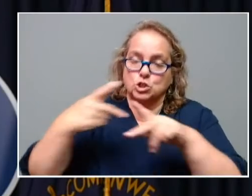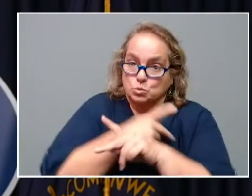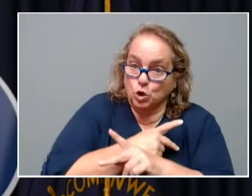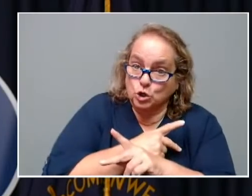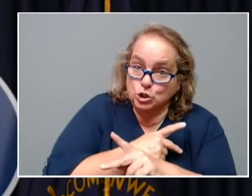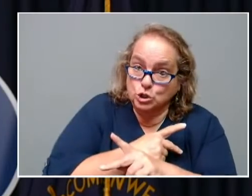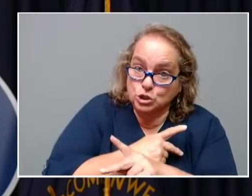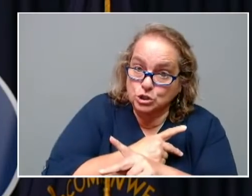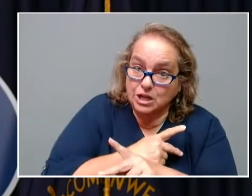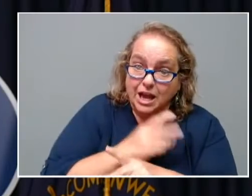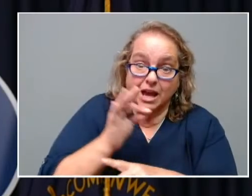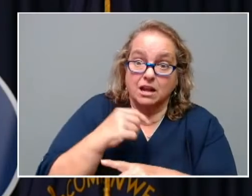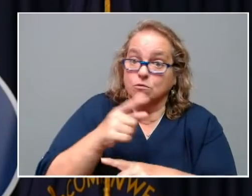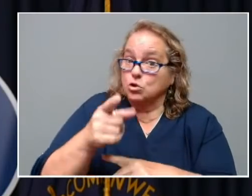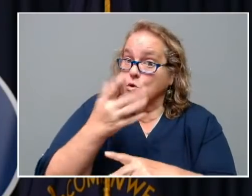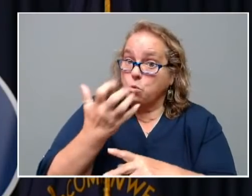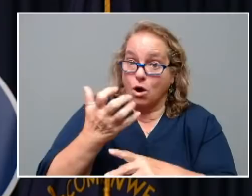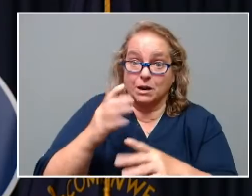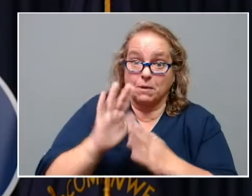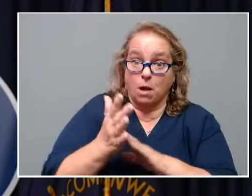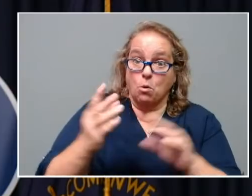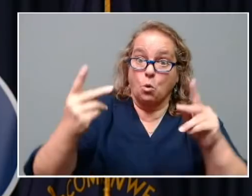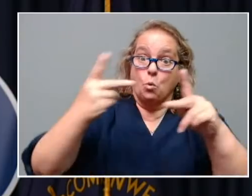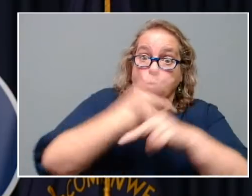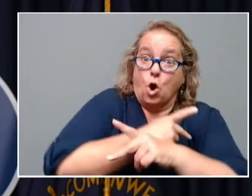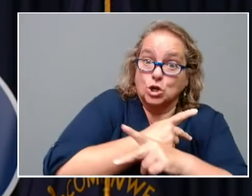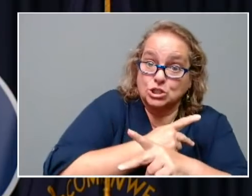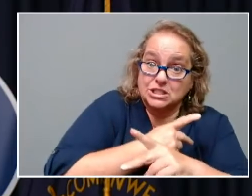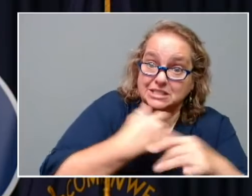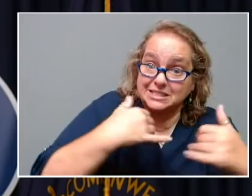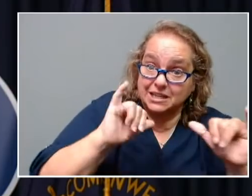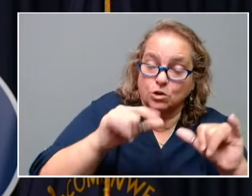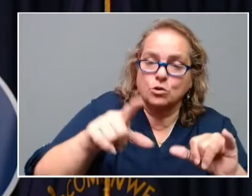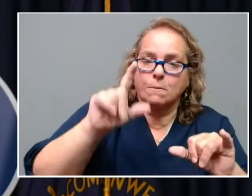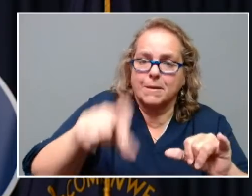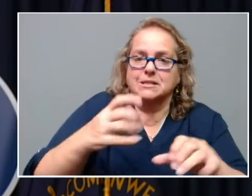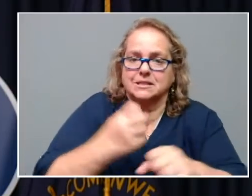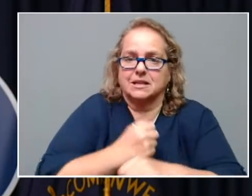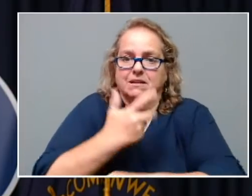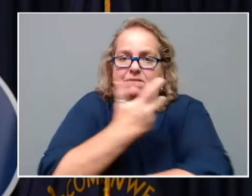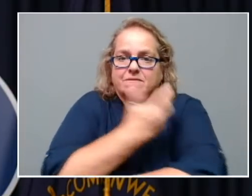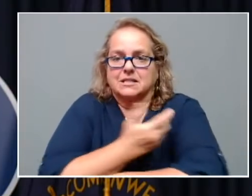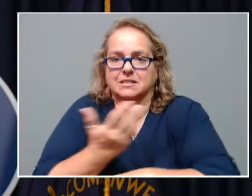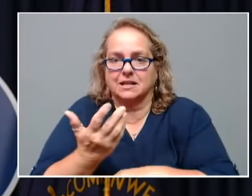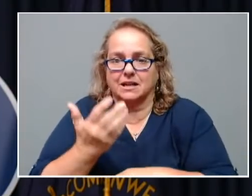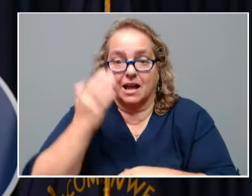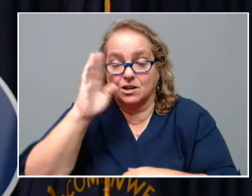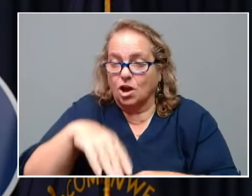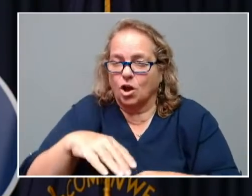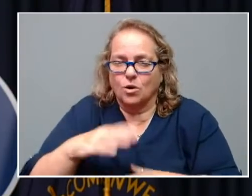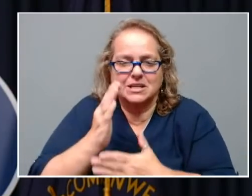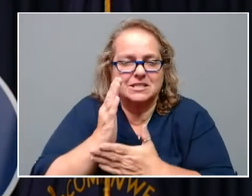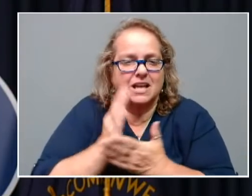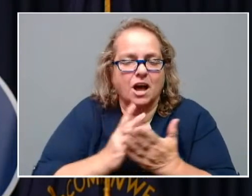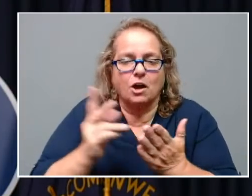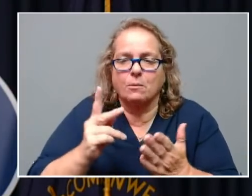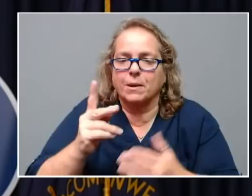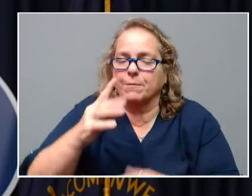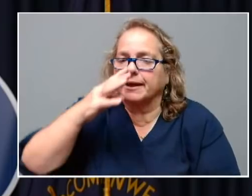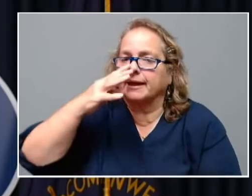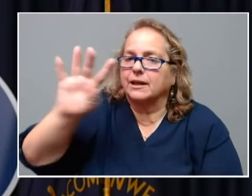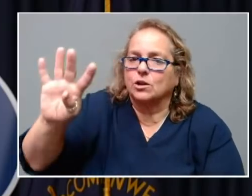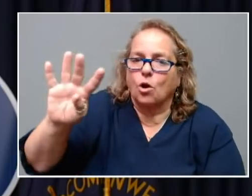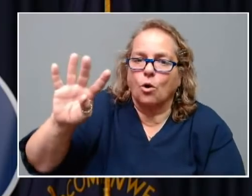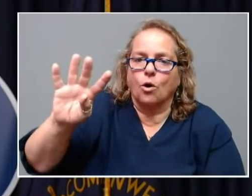we don't want it to get even worse still, we all got to get vaccinated. And I know people aren't, there's some who have tuned out when someone like me shares